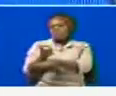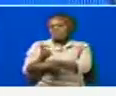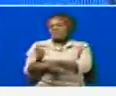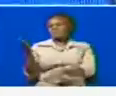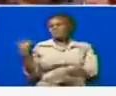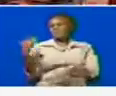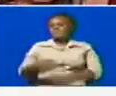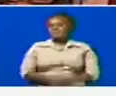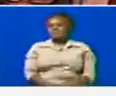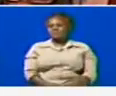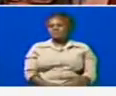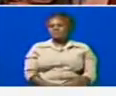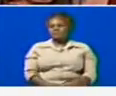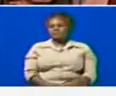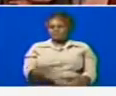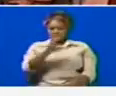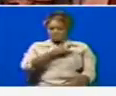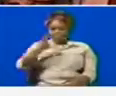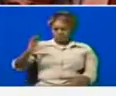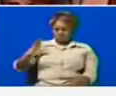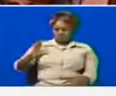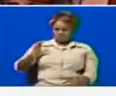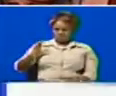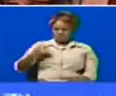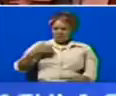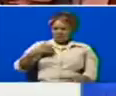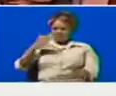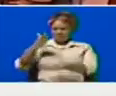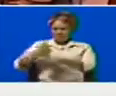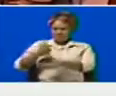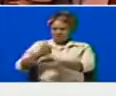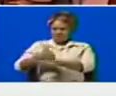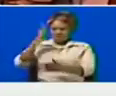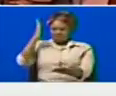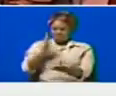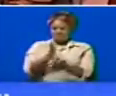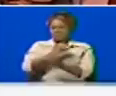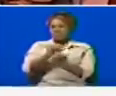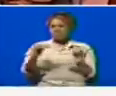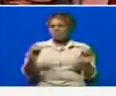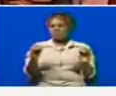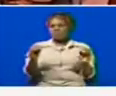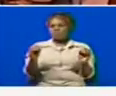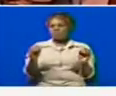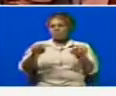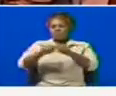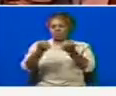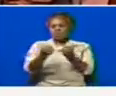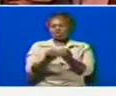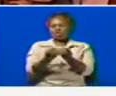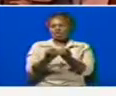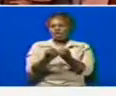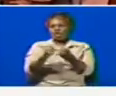zimepita. Attention of the commission that they are fake and unverified results being circulated on the social